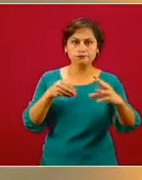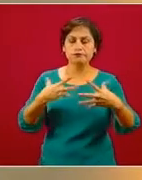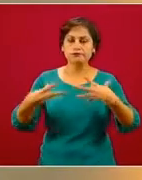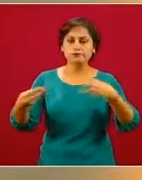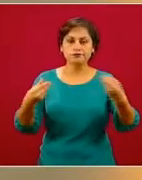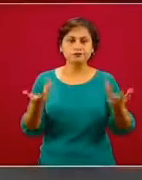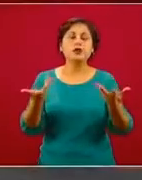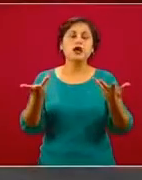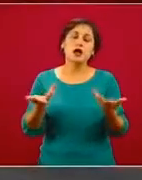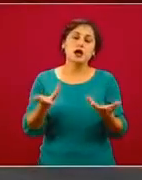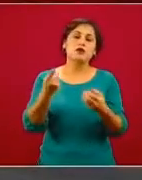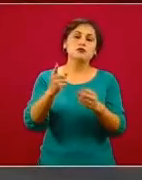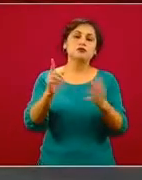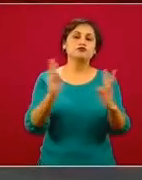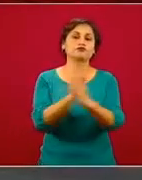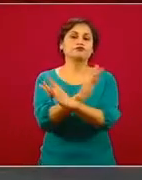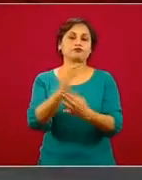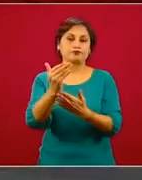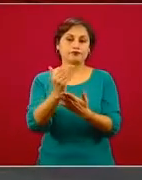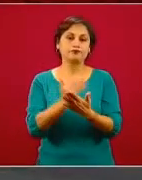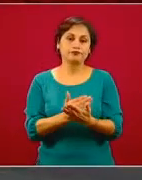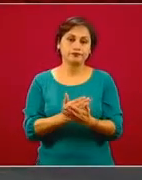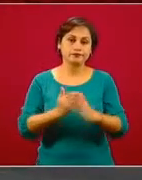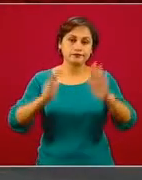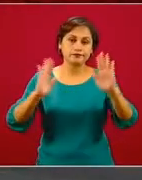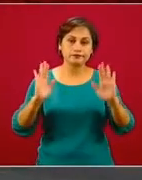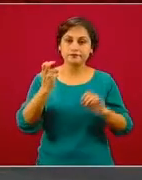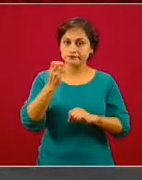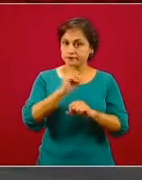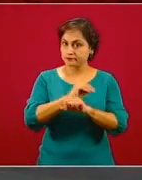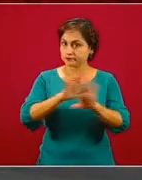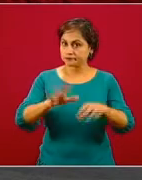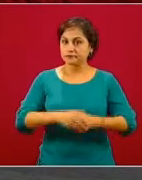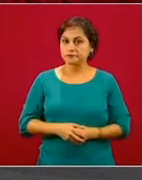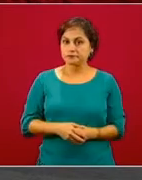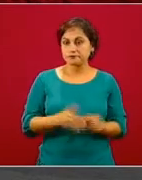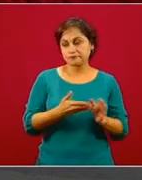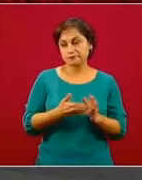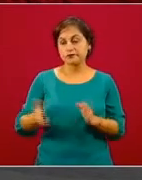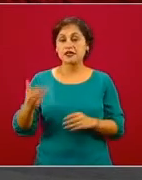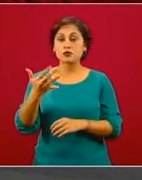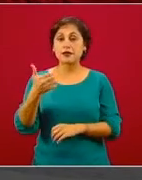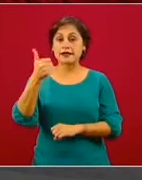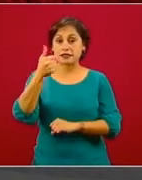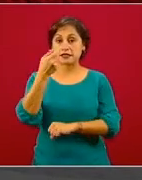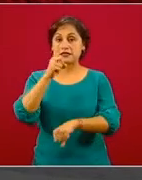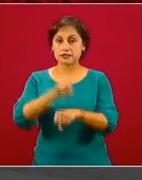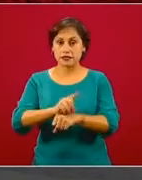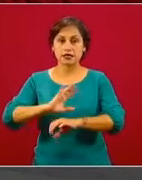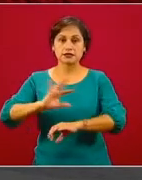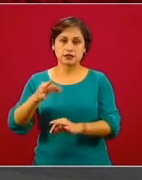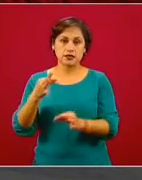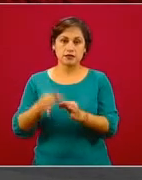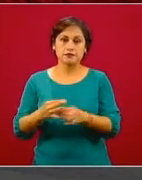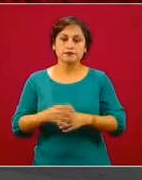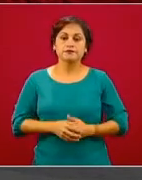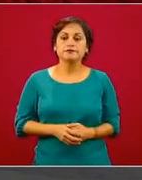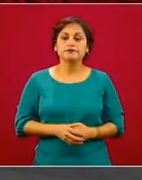mobility in public spaces. So this needs to be totally clear. So 56 days